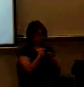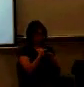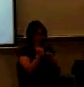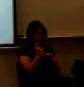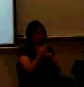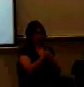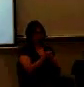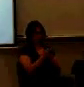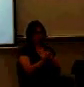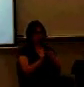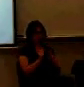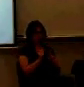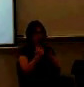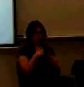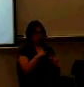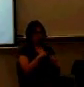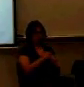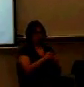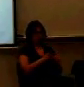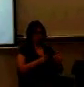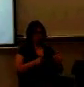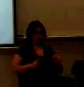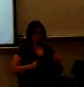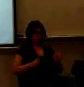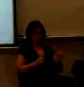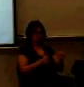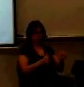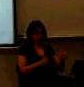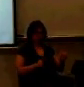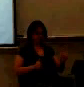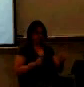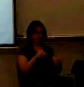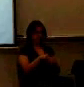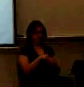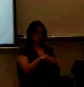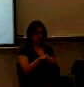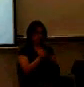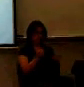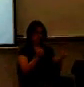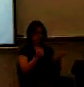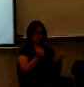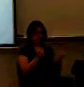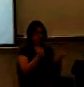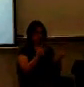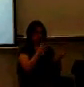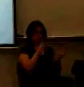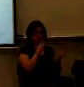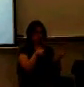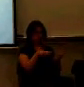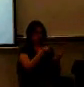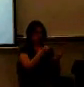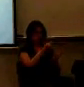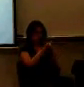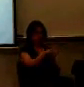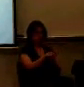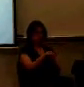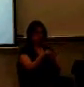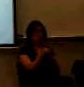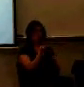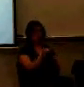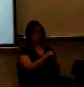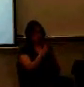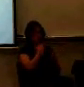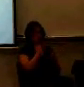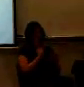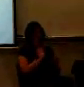one of the few places we're actually lagging behind in regulating water quality. That